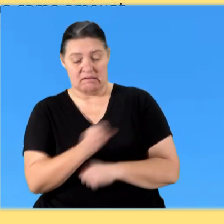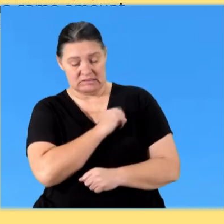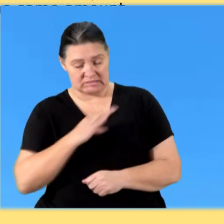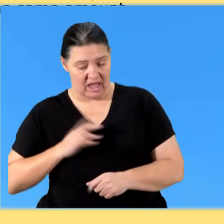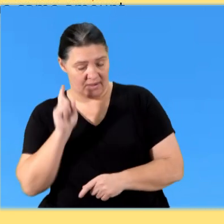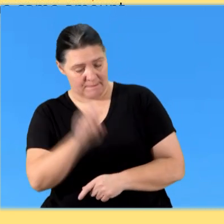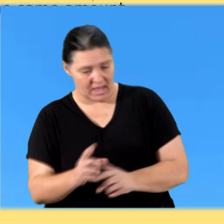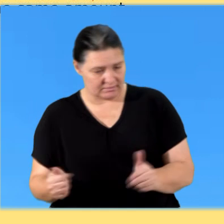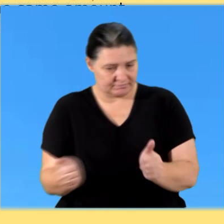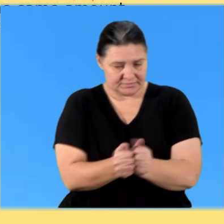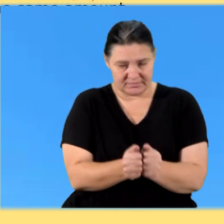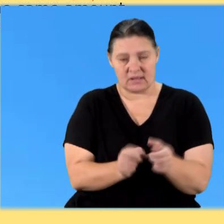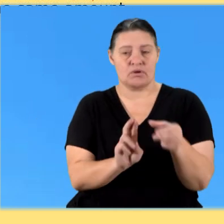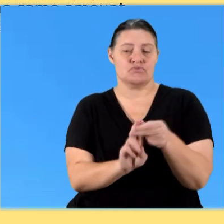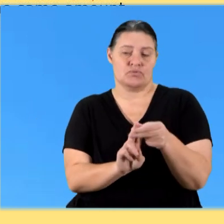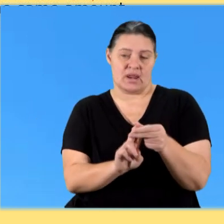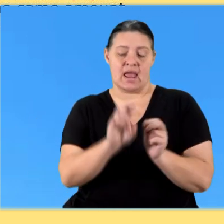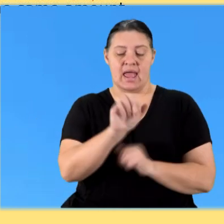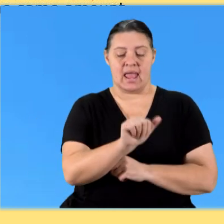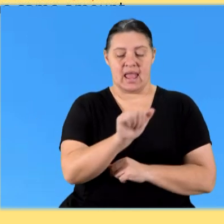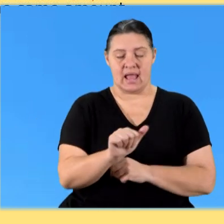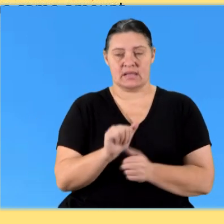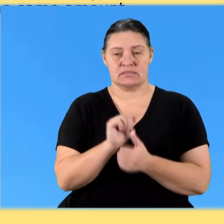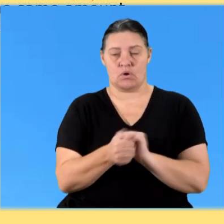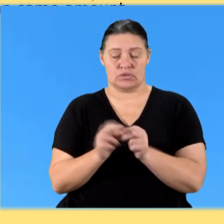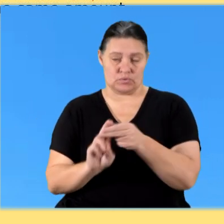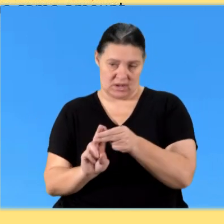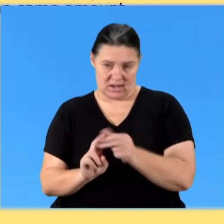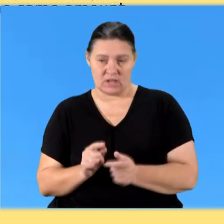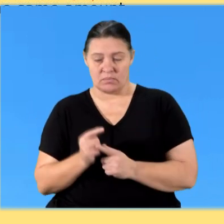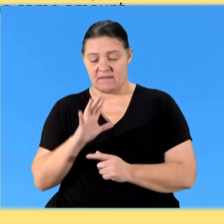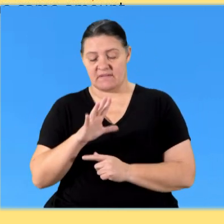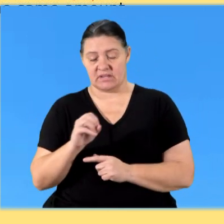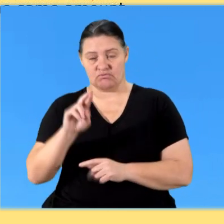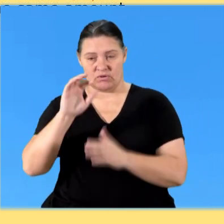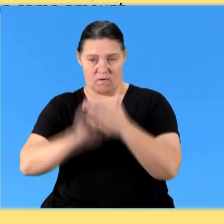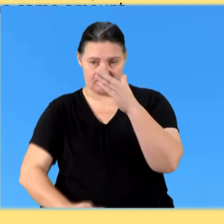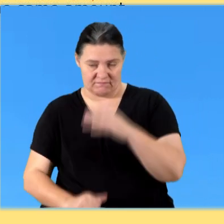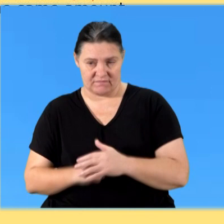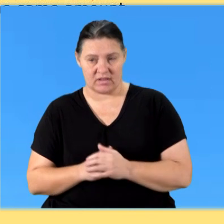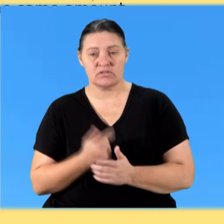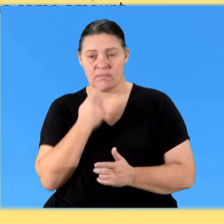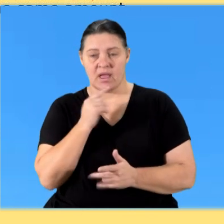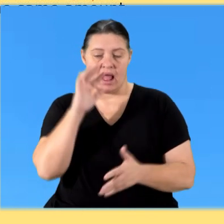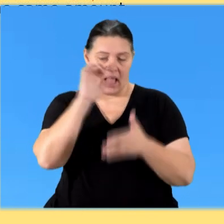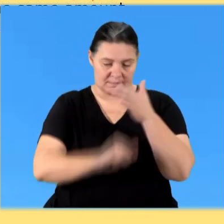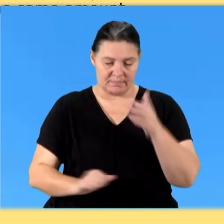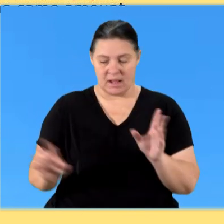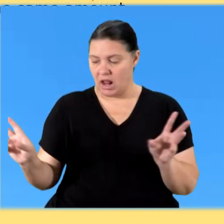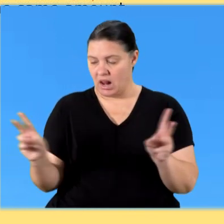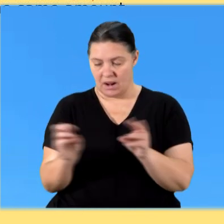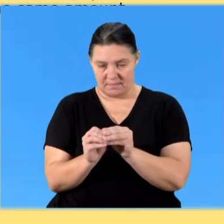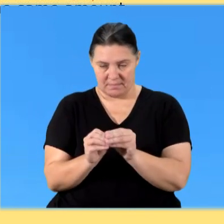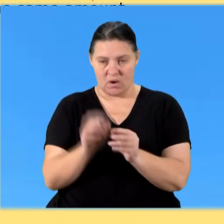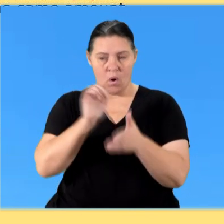compulsory for employees to belong to AA Sport Union and 15 rand is deducted. There is the 15 rand. So I'll add all my